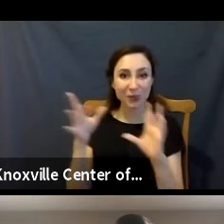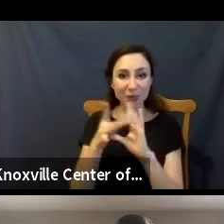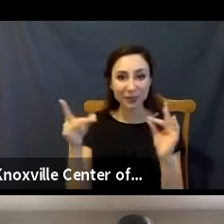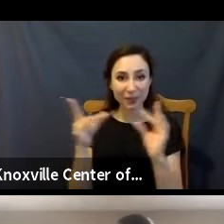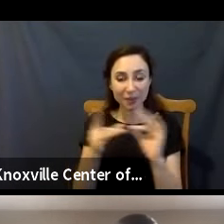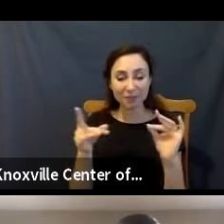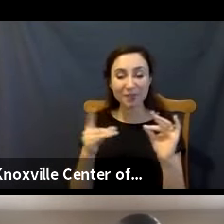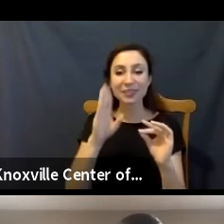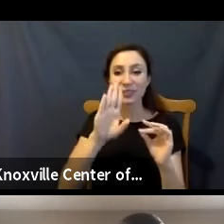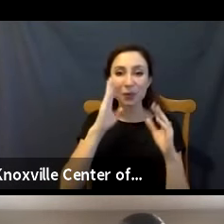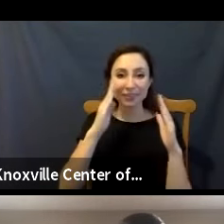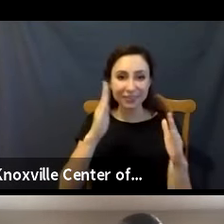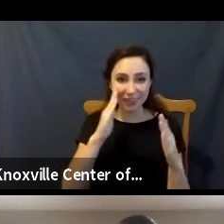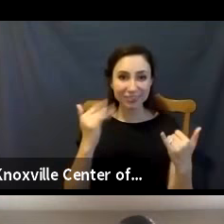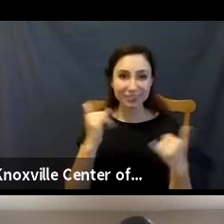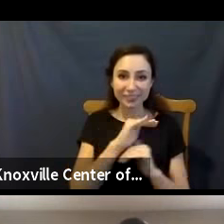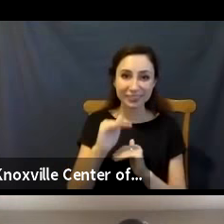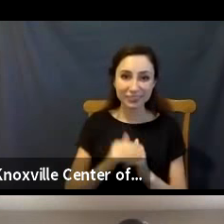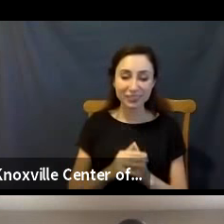attention this evening.